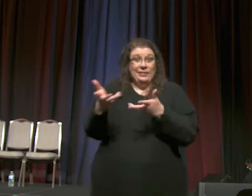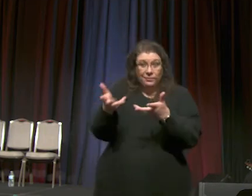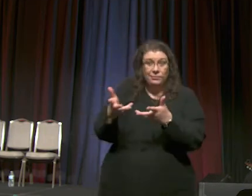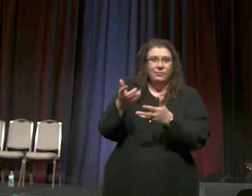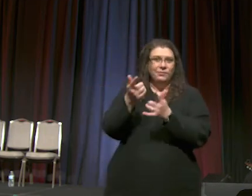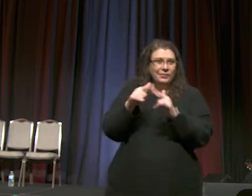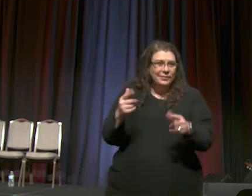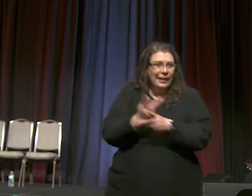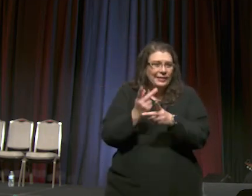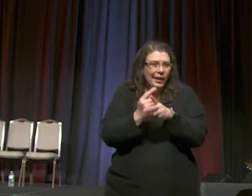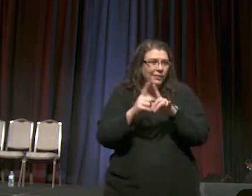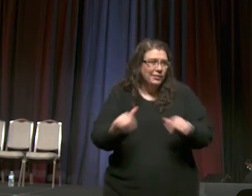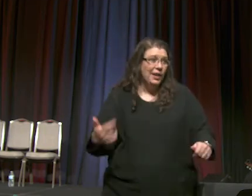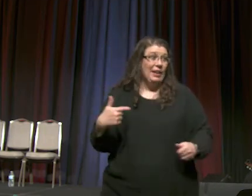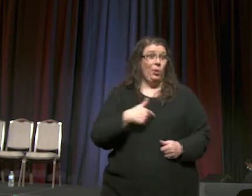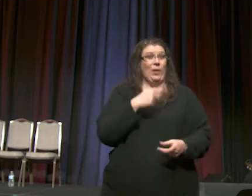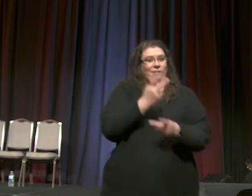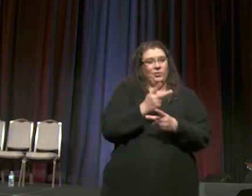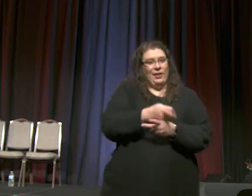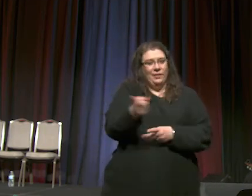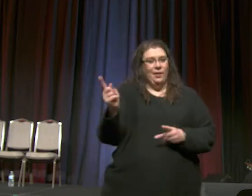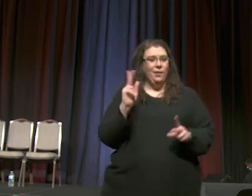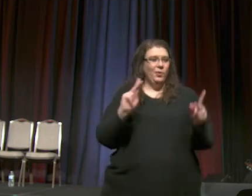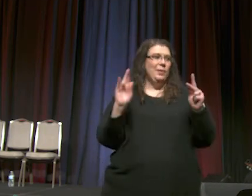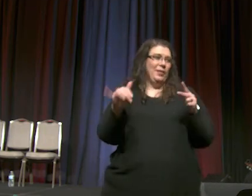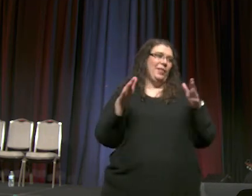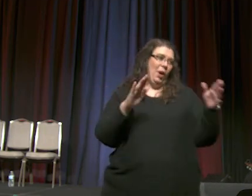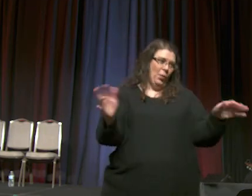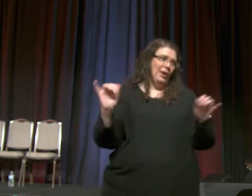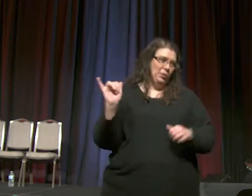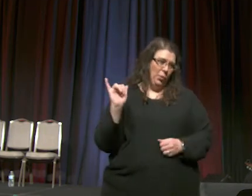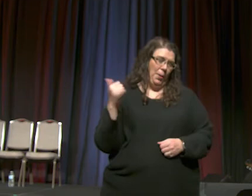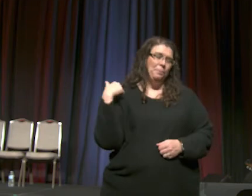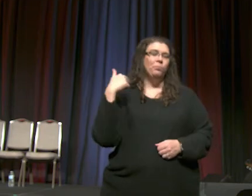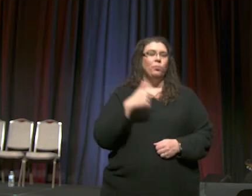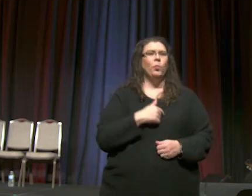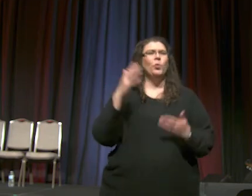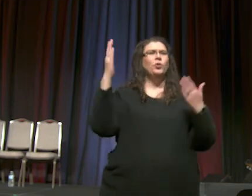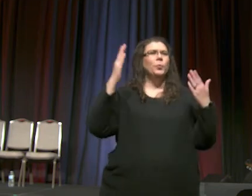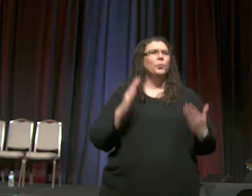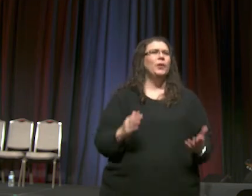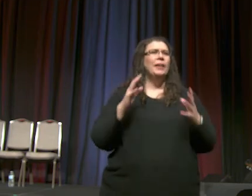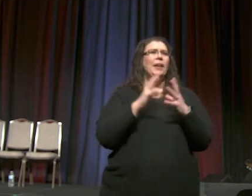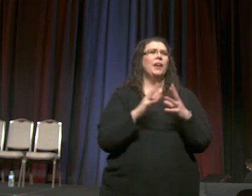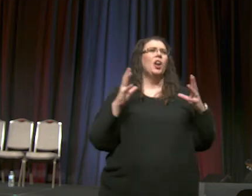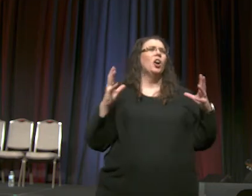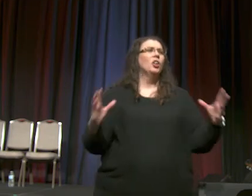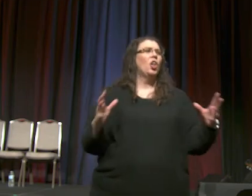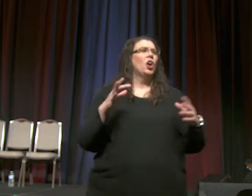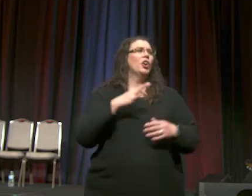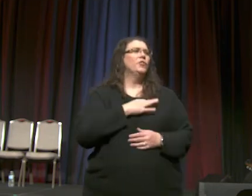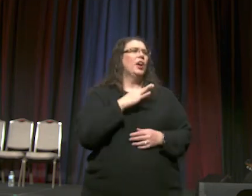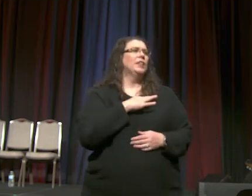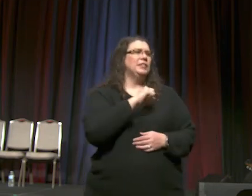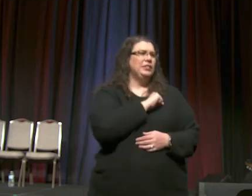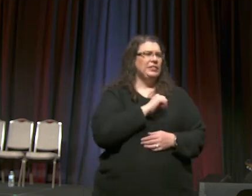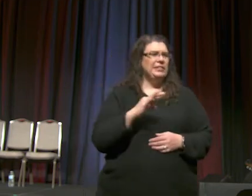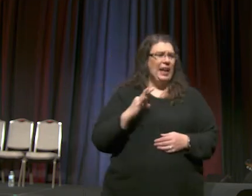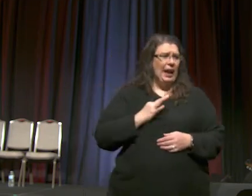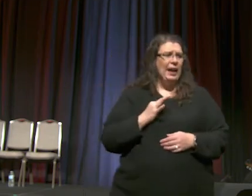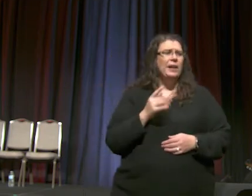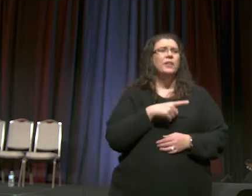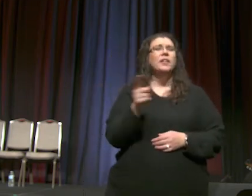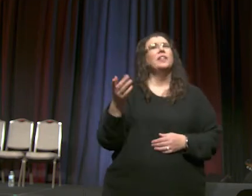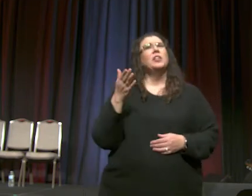with, and we need to care for them in that way as well. We do bring in a large volunteer staff. They are